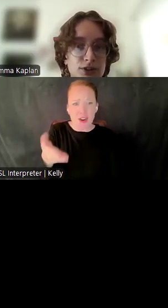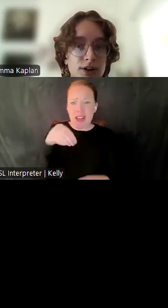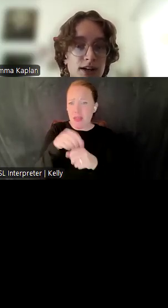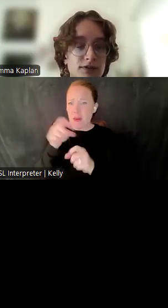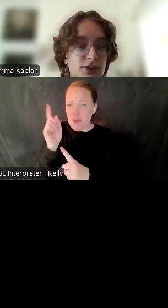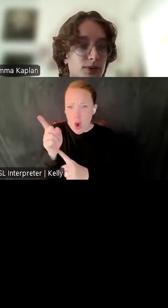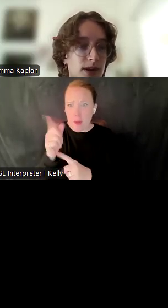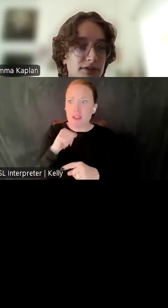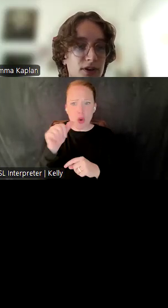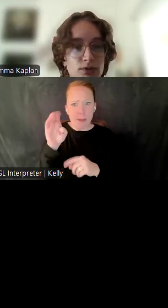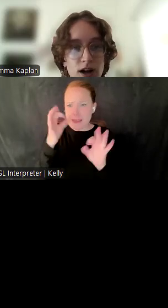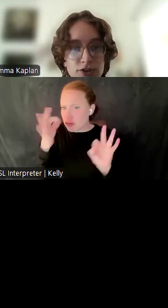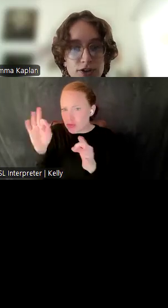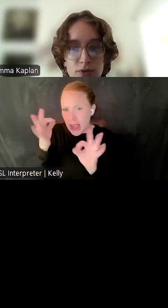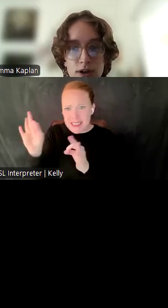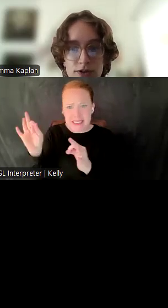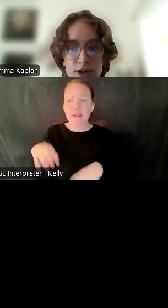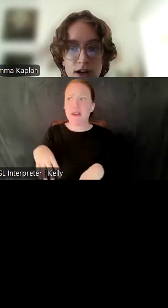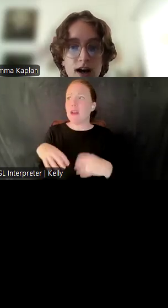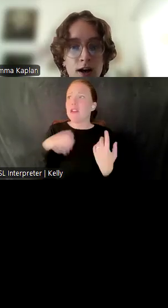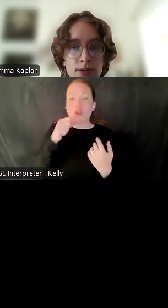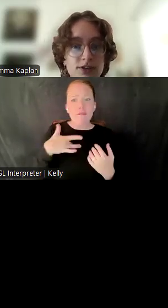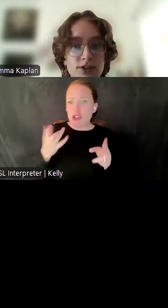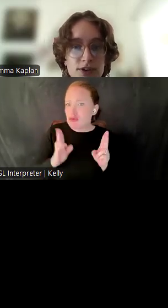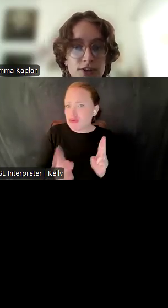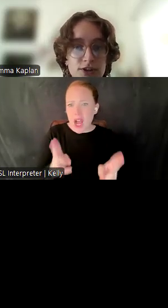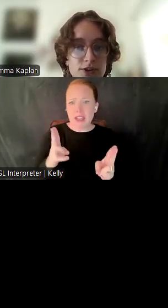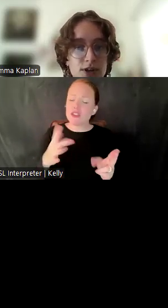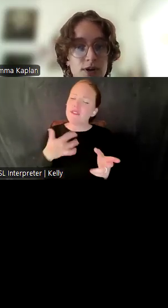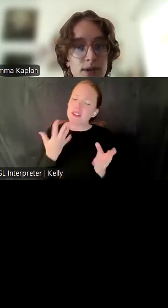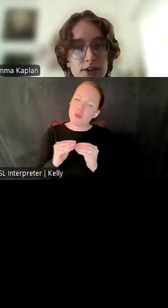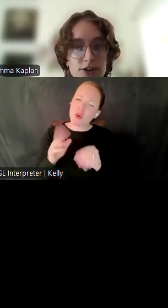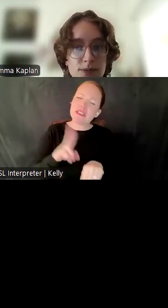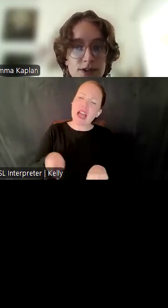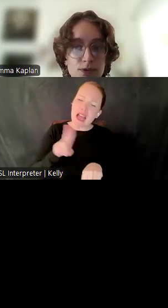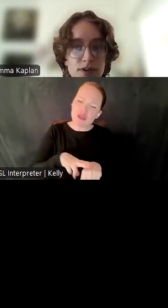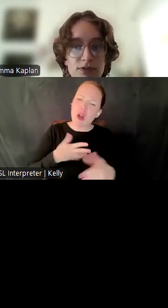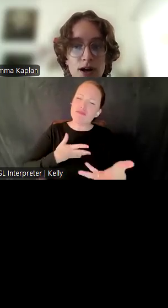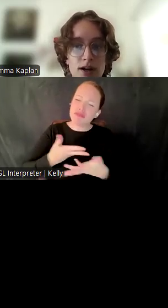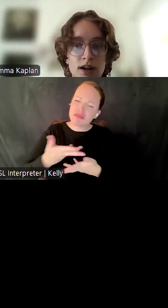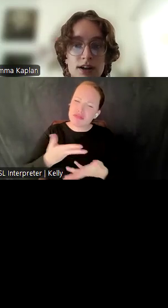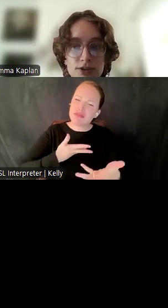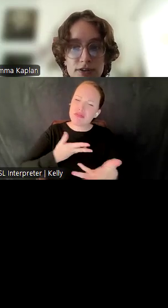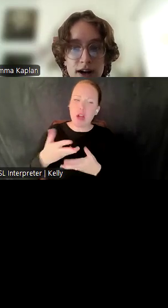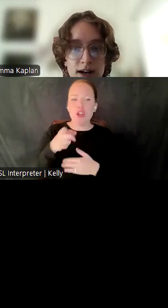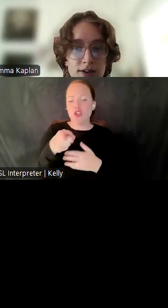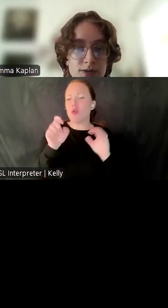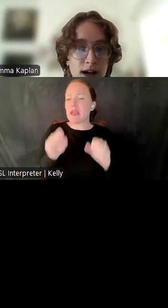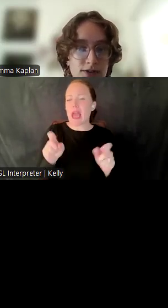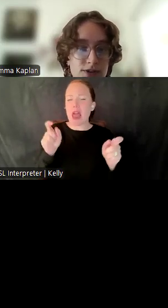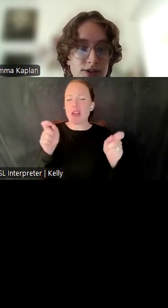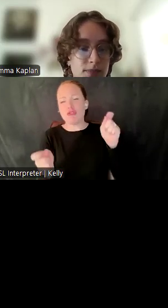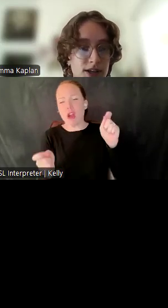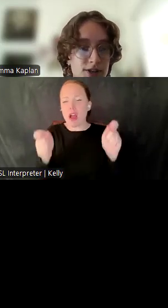and natural versus what might feel rushed or forced in these conversations so that you can make adjustments moving forward to refine how